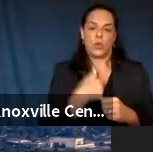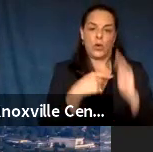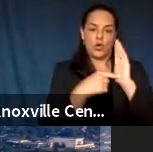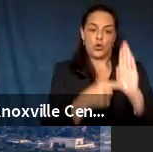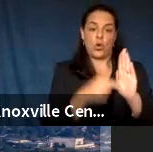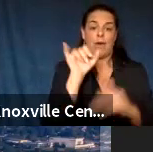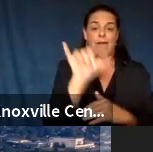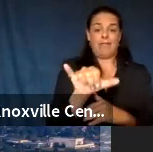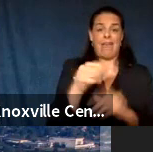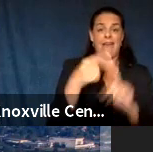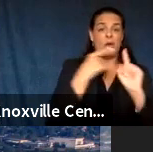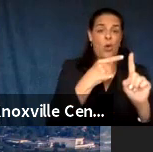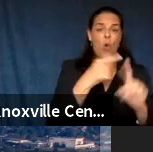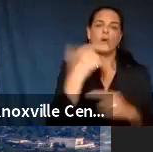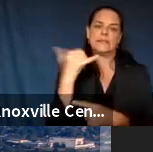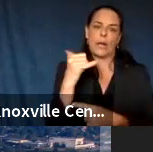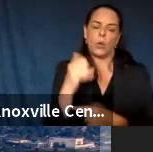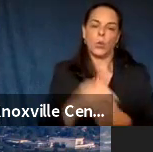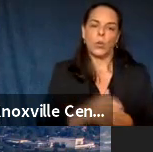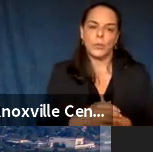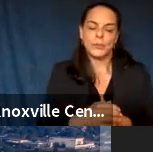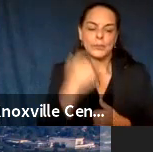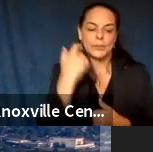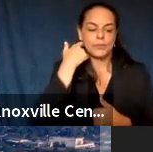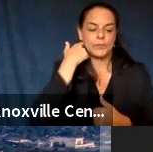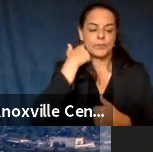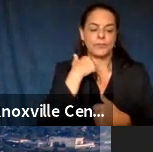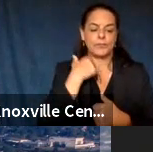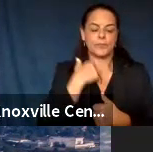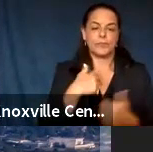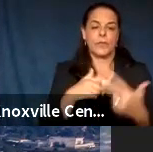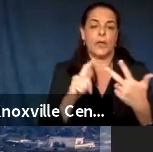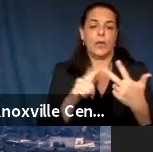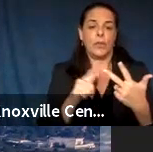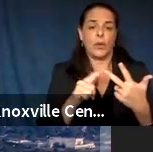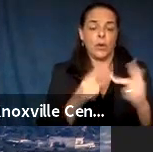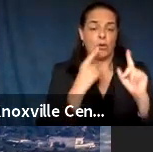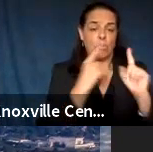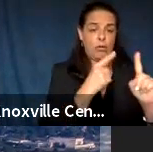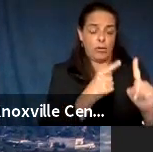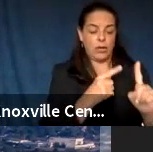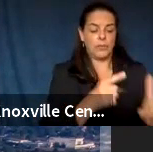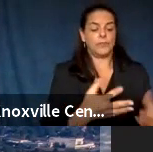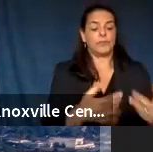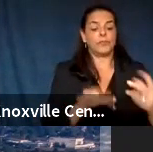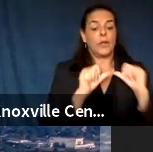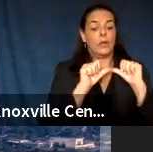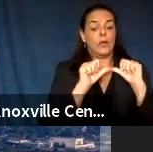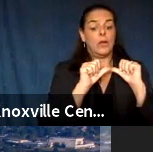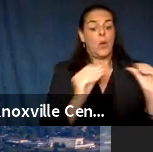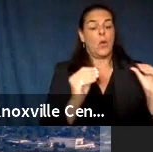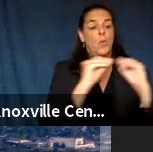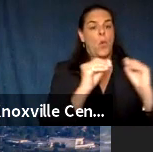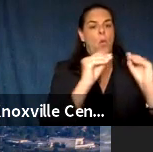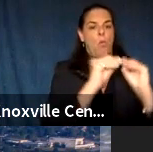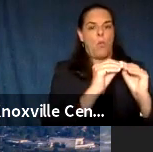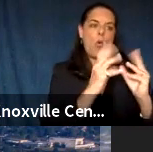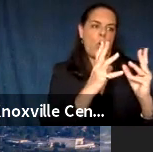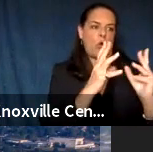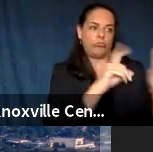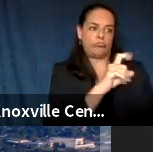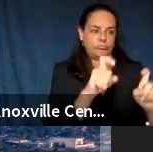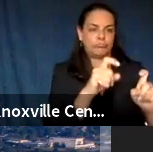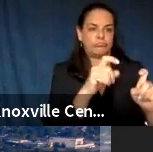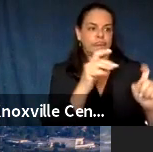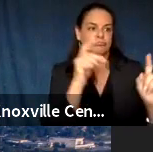this benchmark as yellow. Our third benchmark, sustained or increased public health capability. For this